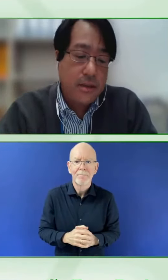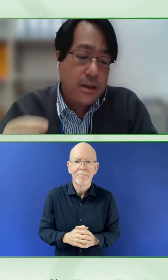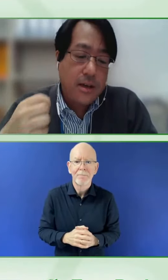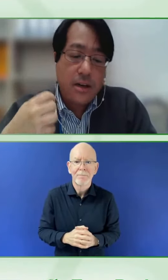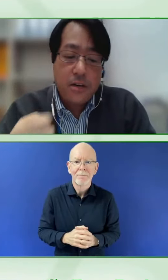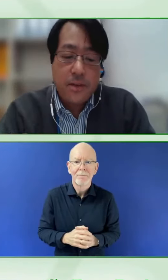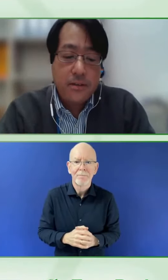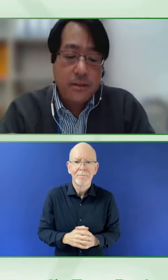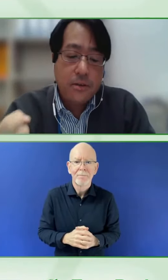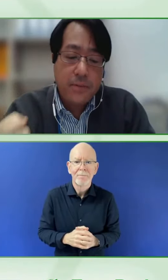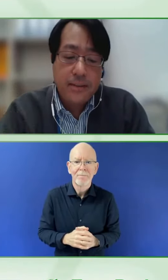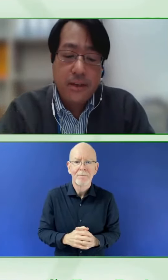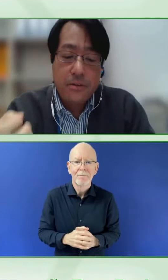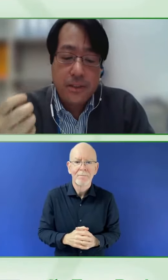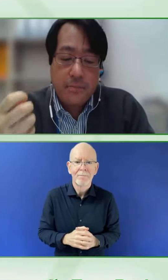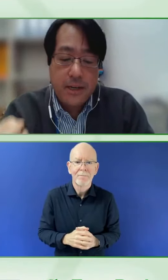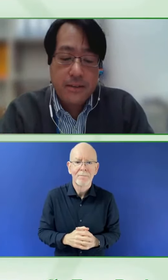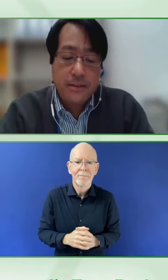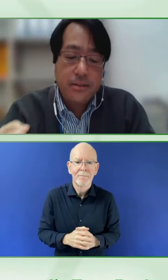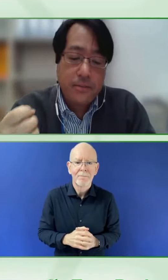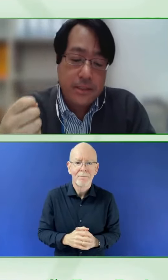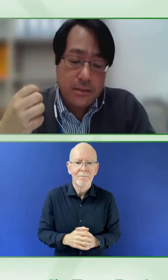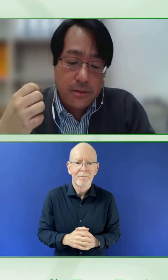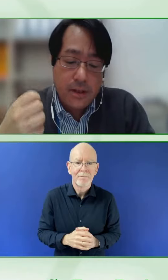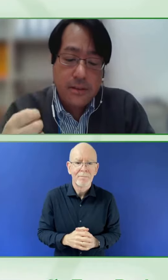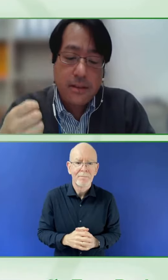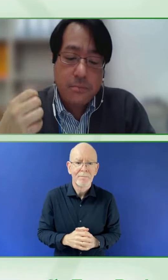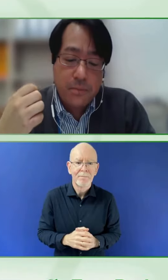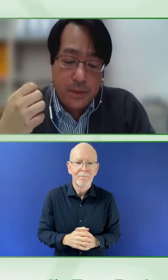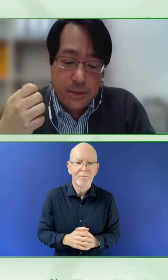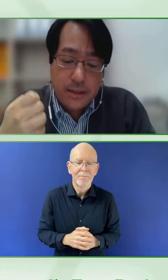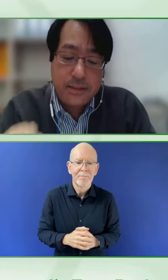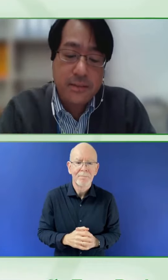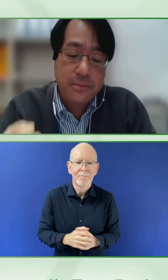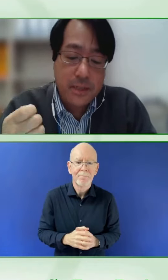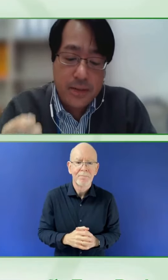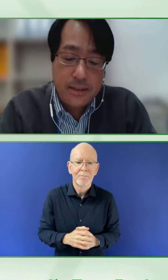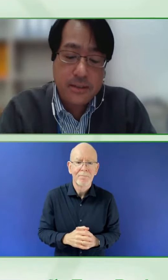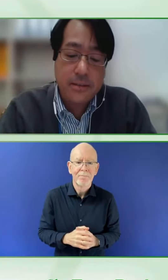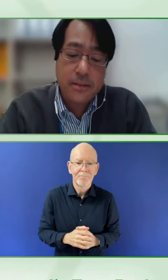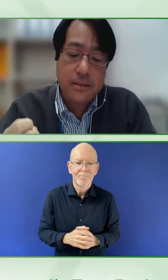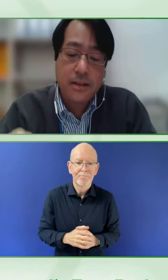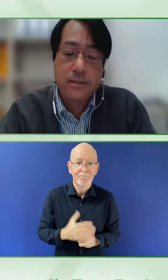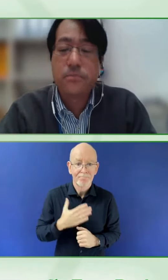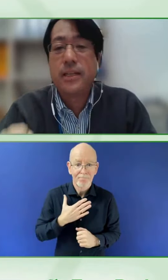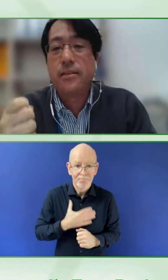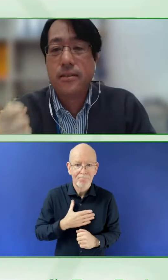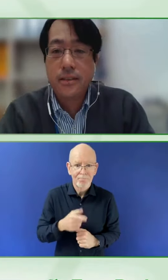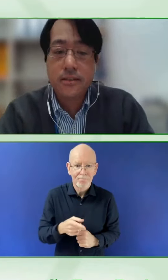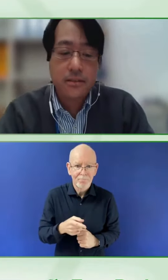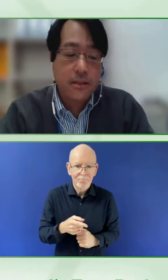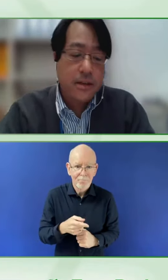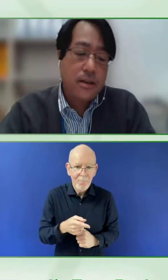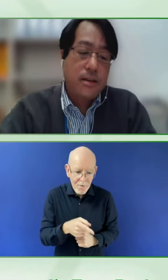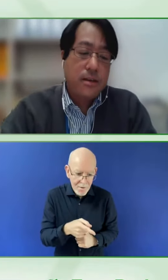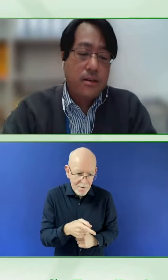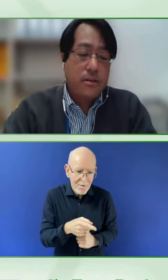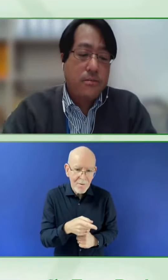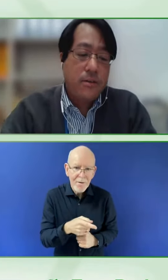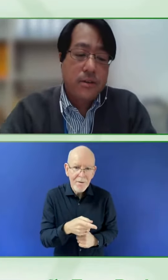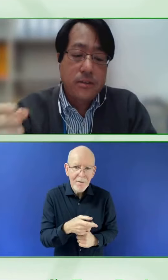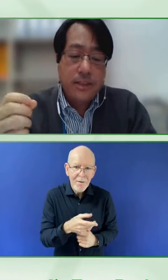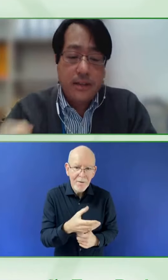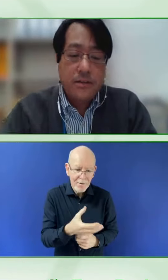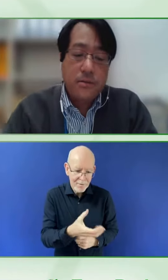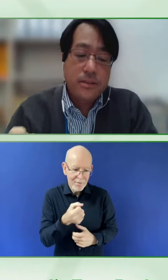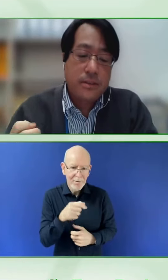switch. However, combining our devices with other assistive devices can do many things.